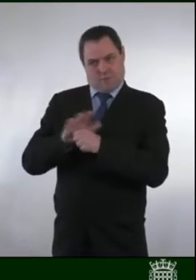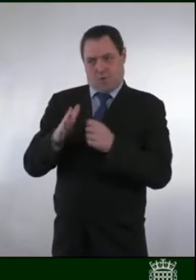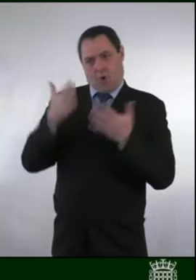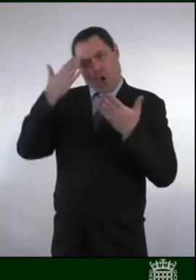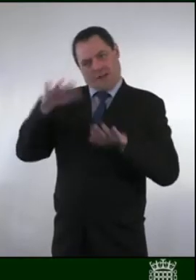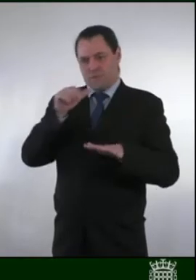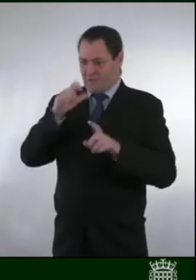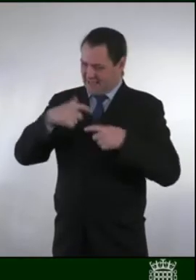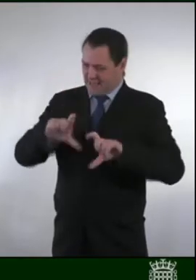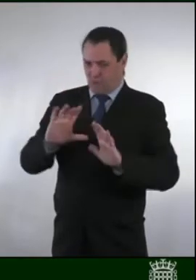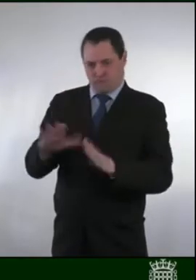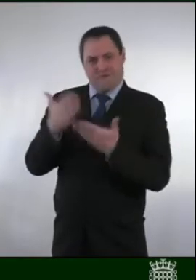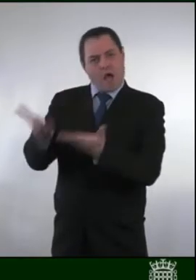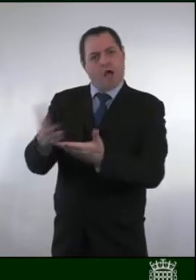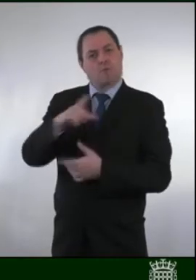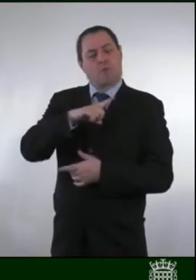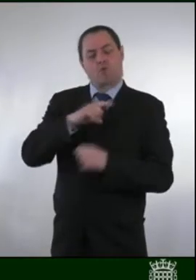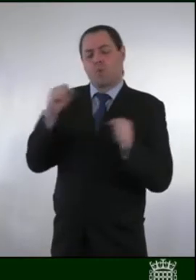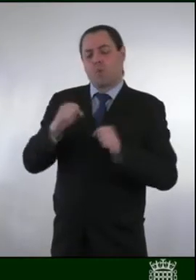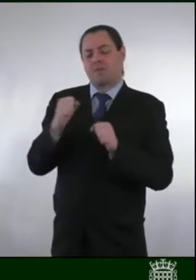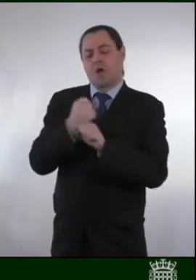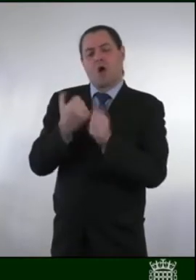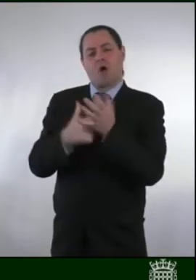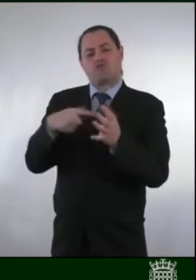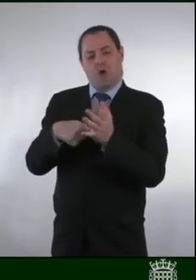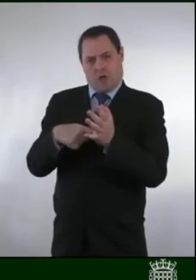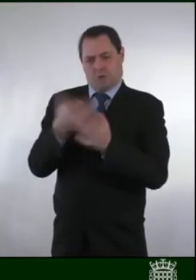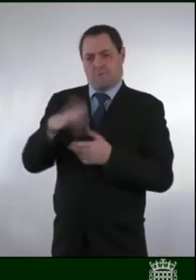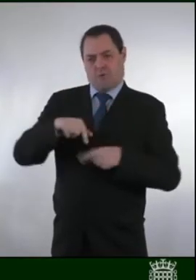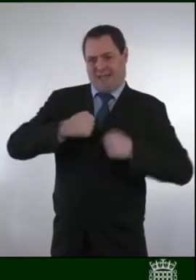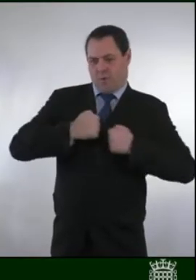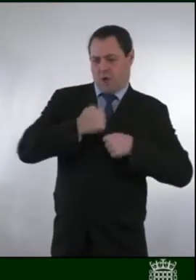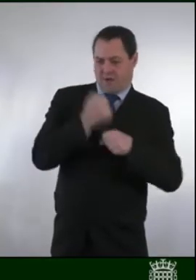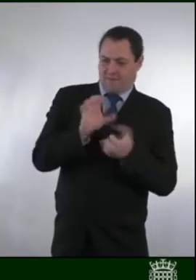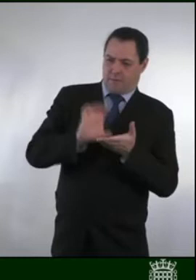holidays, thanks to the winter grant fund provided to Leeds City Council by this government?